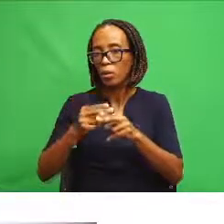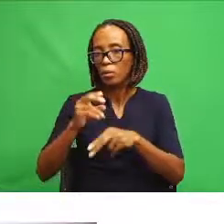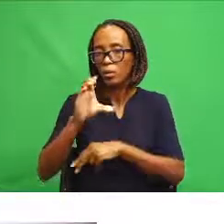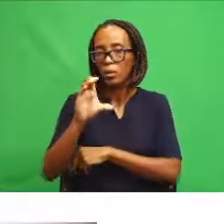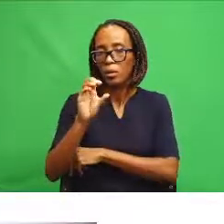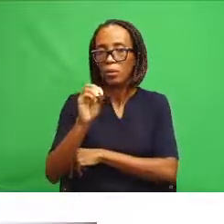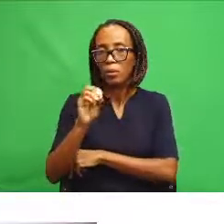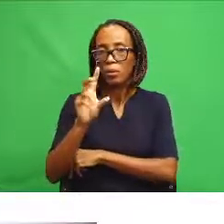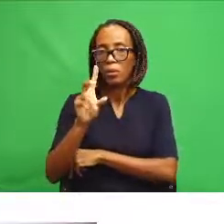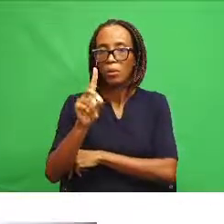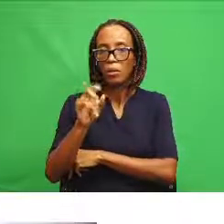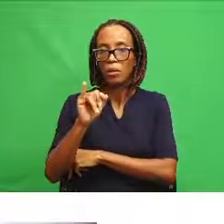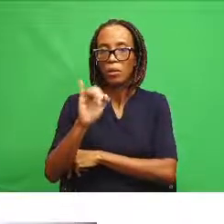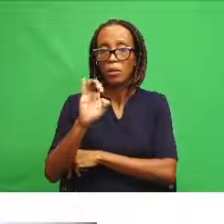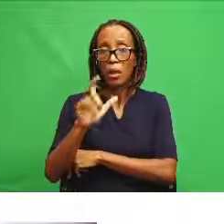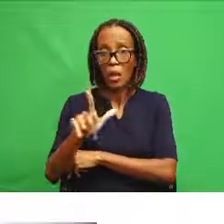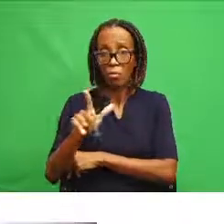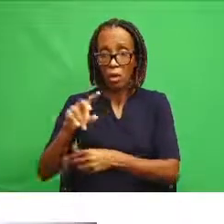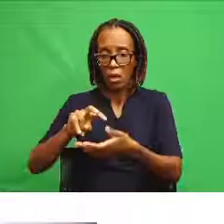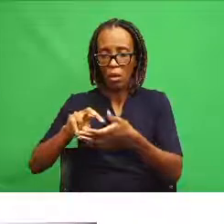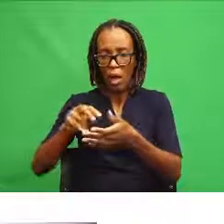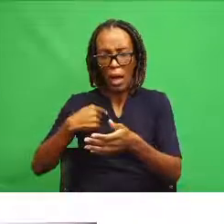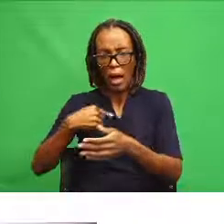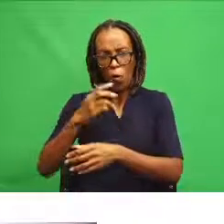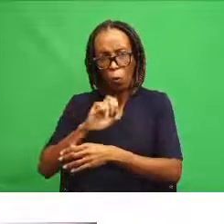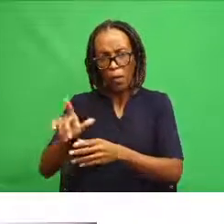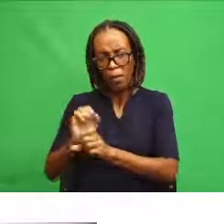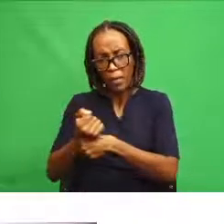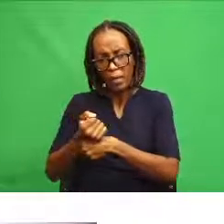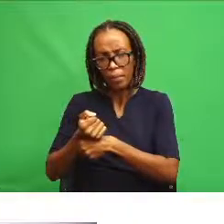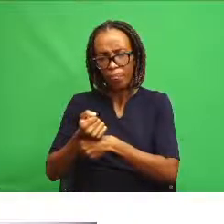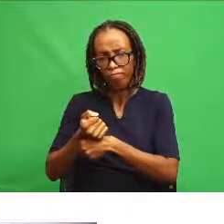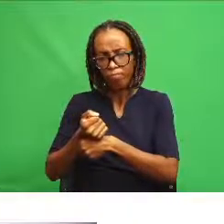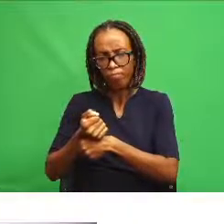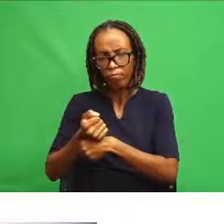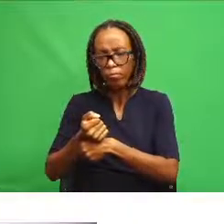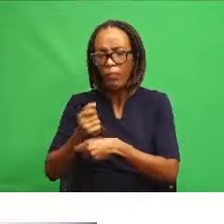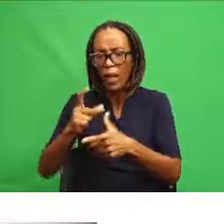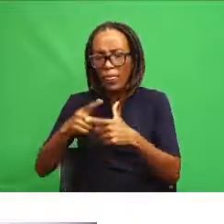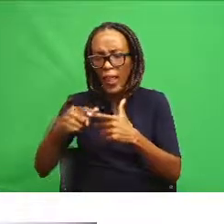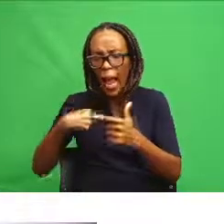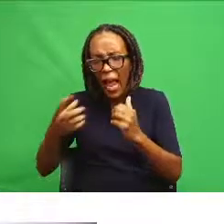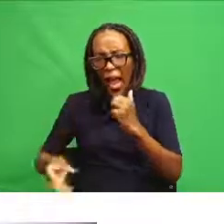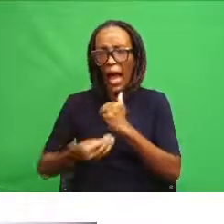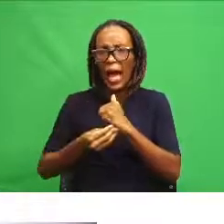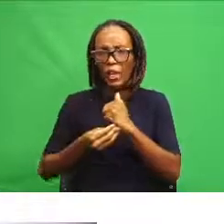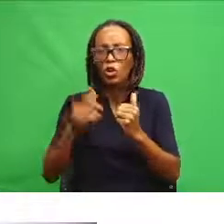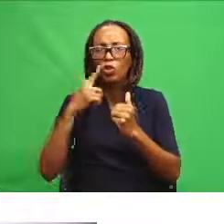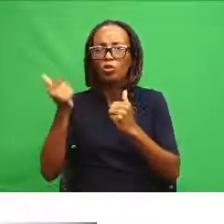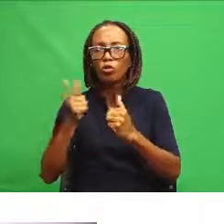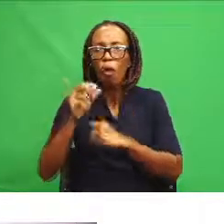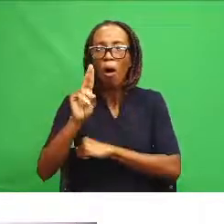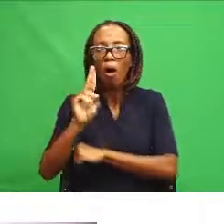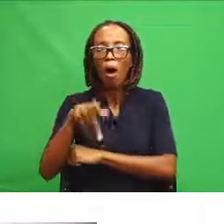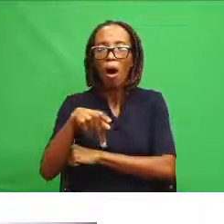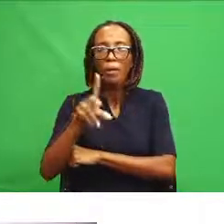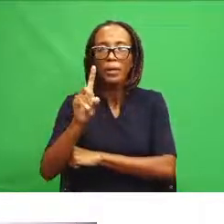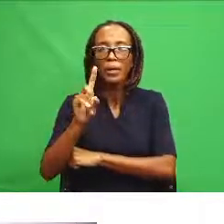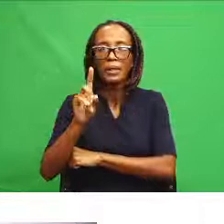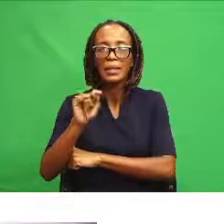for instance, since you made the will, I talked about updating. Since you made the